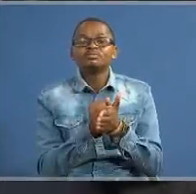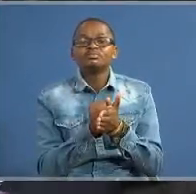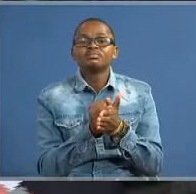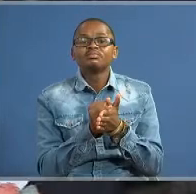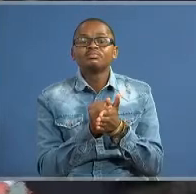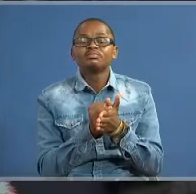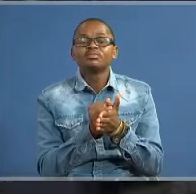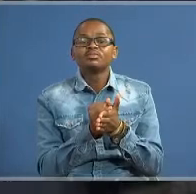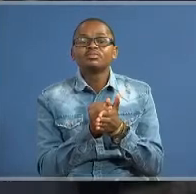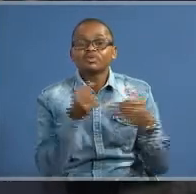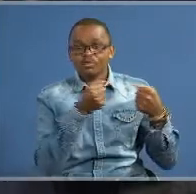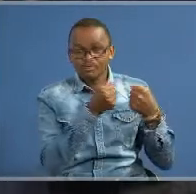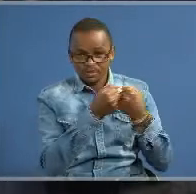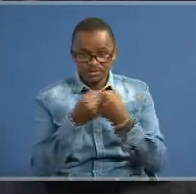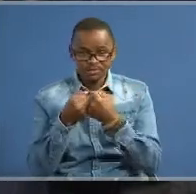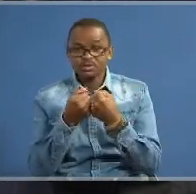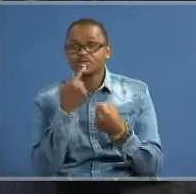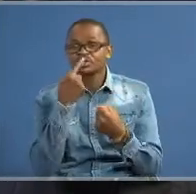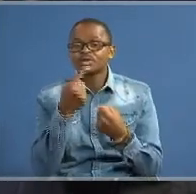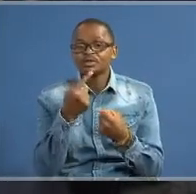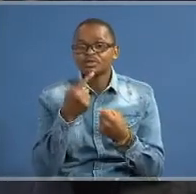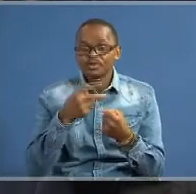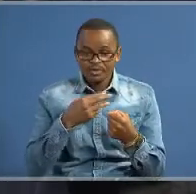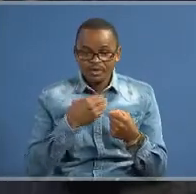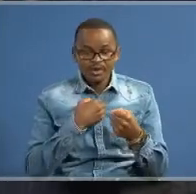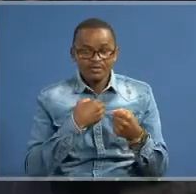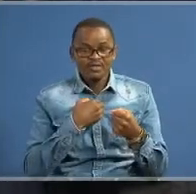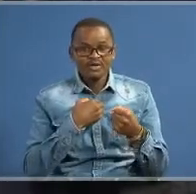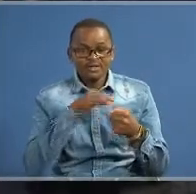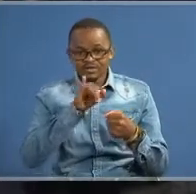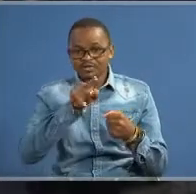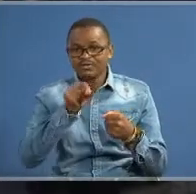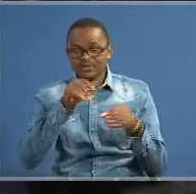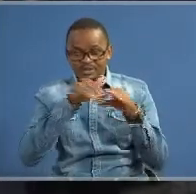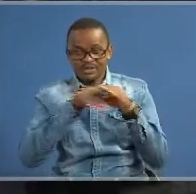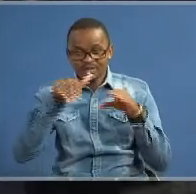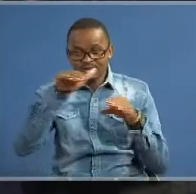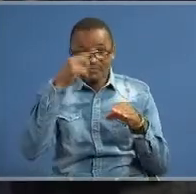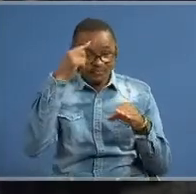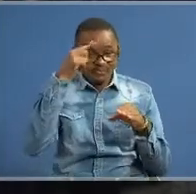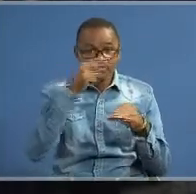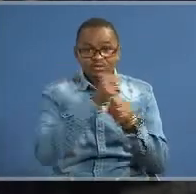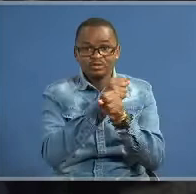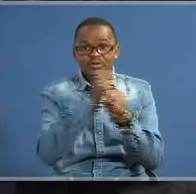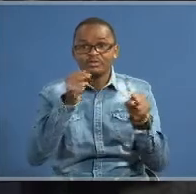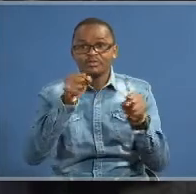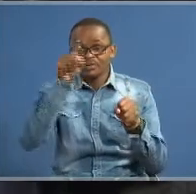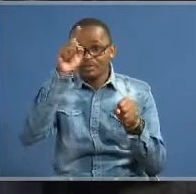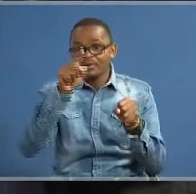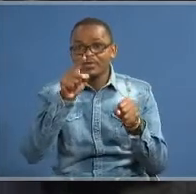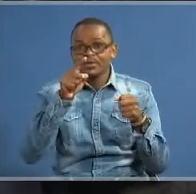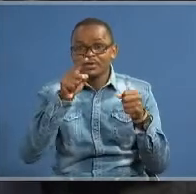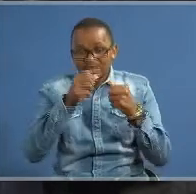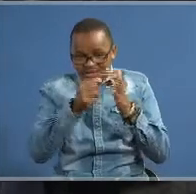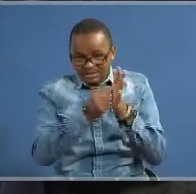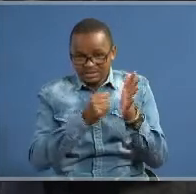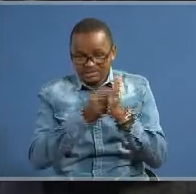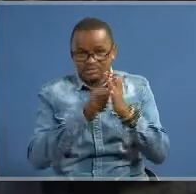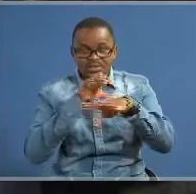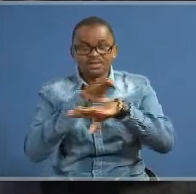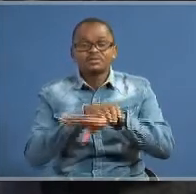we're in a world of competition, so you have to fit in the environment. For you to survive, you have to also struggle to